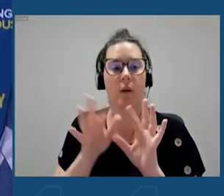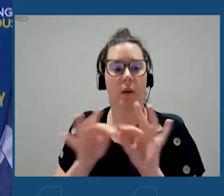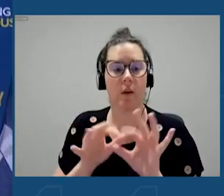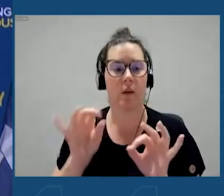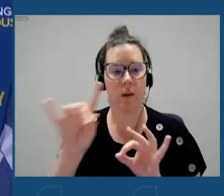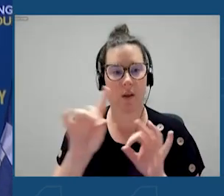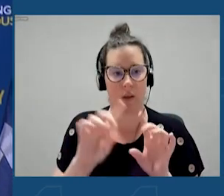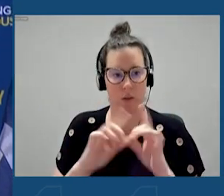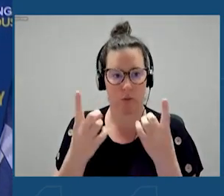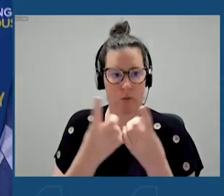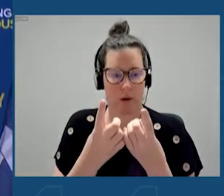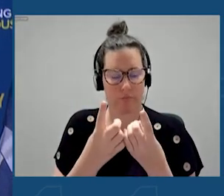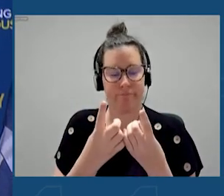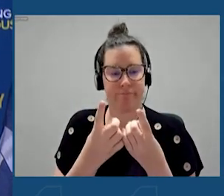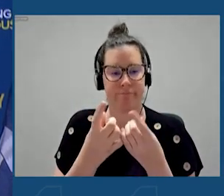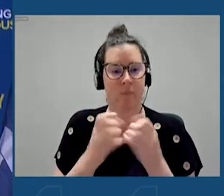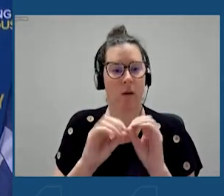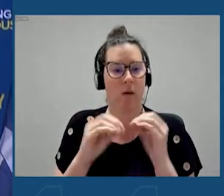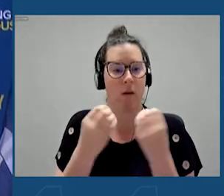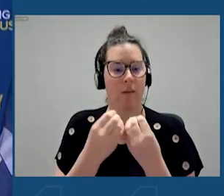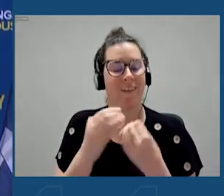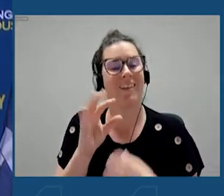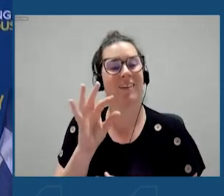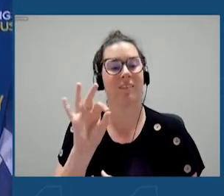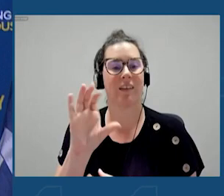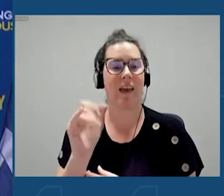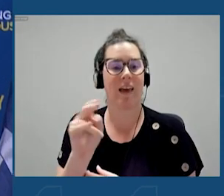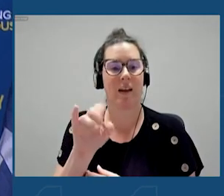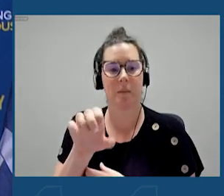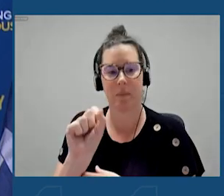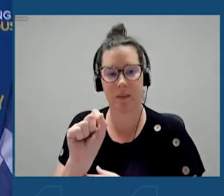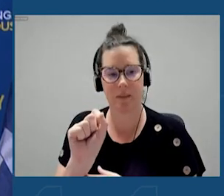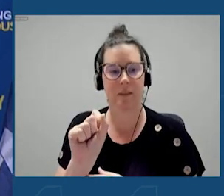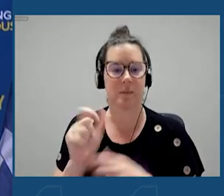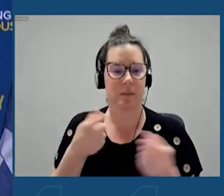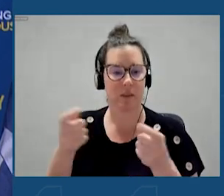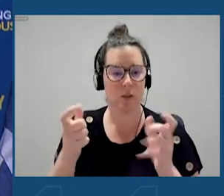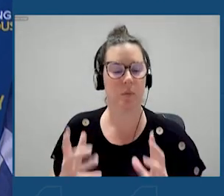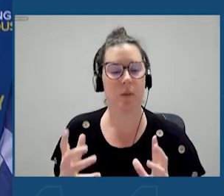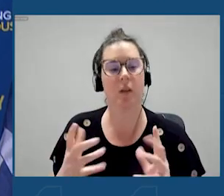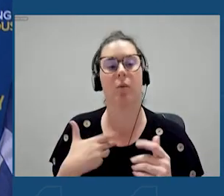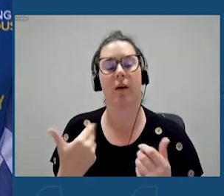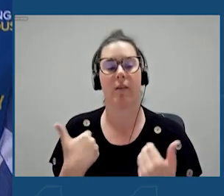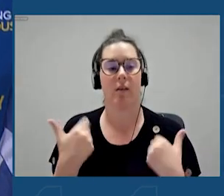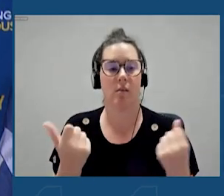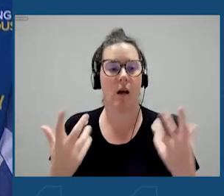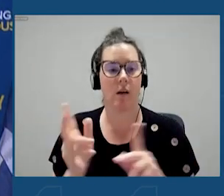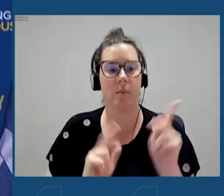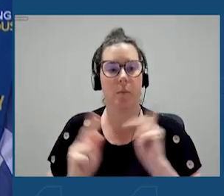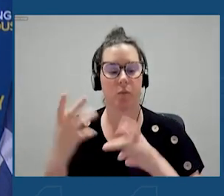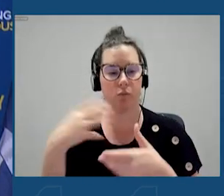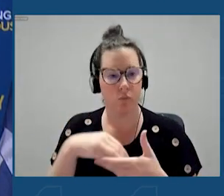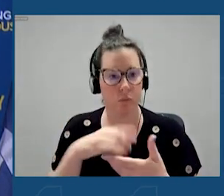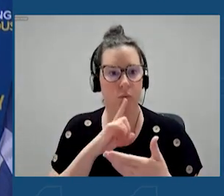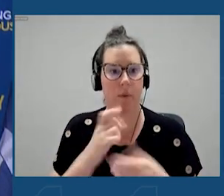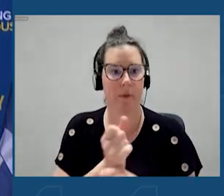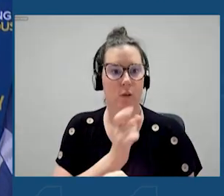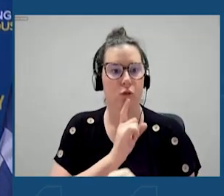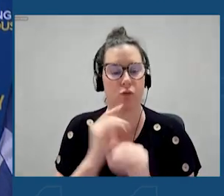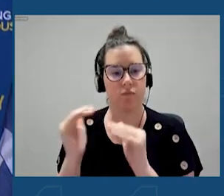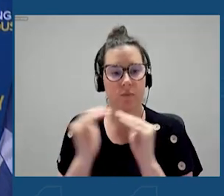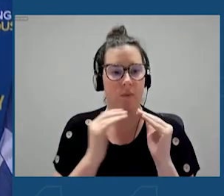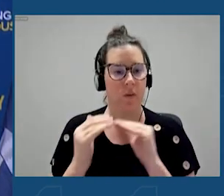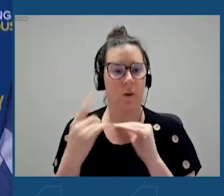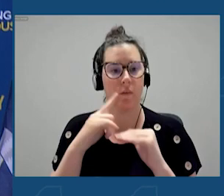Management. And we have other key players in this effort to ensure that we have fairness for